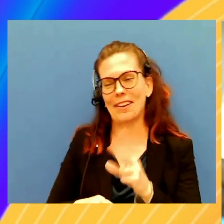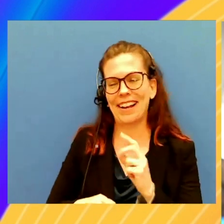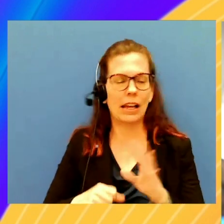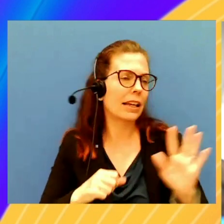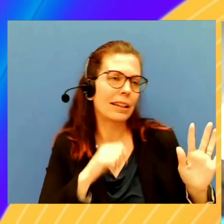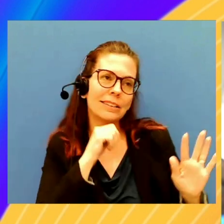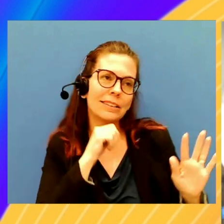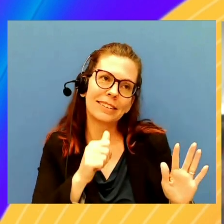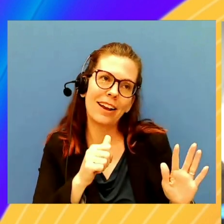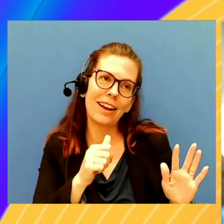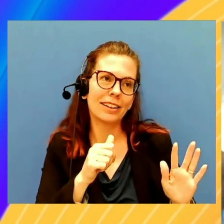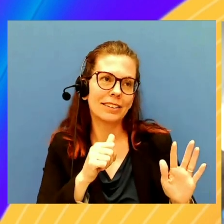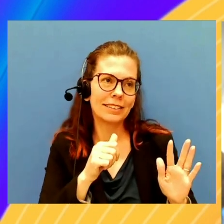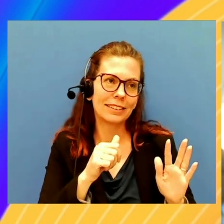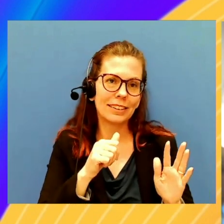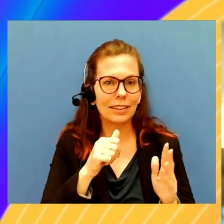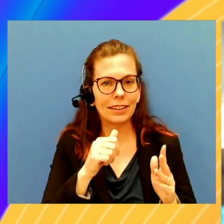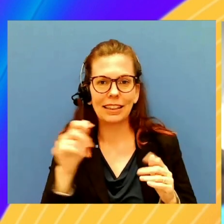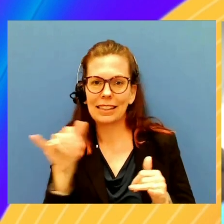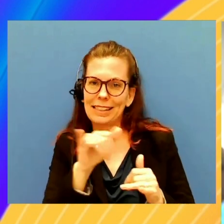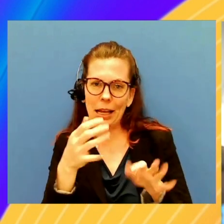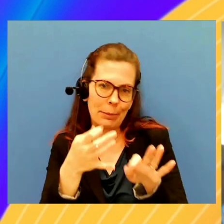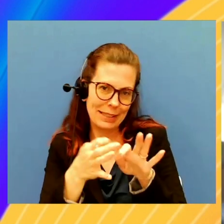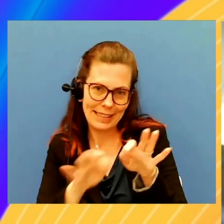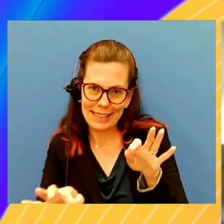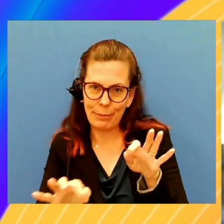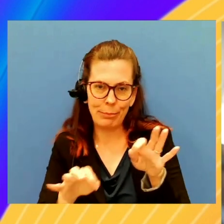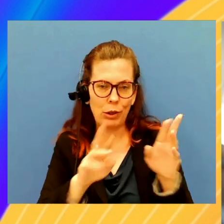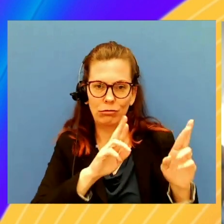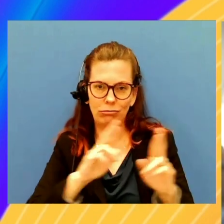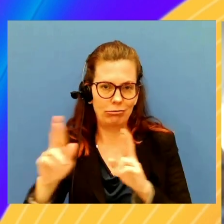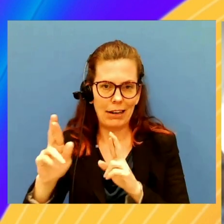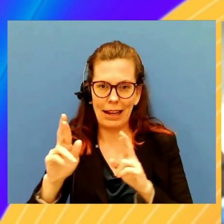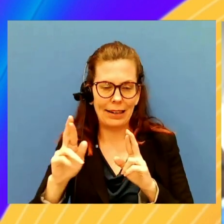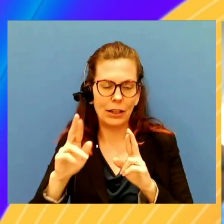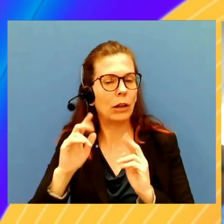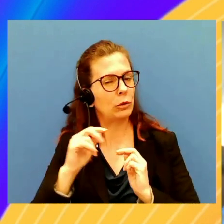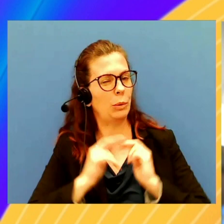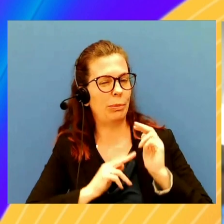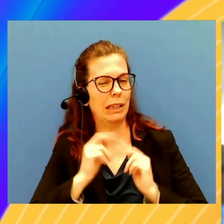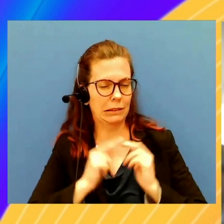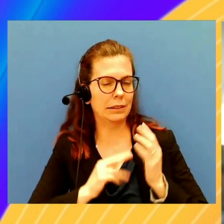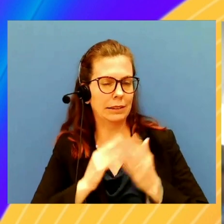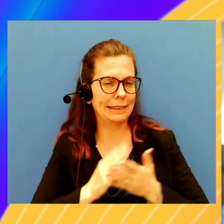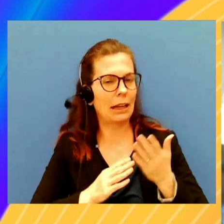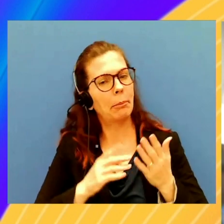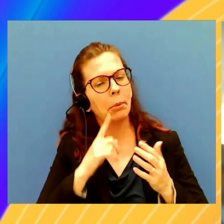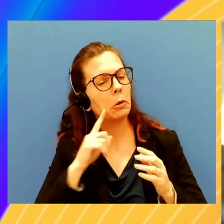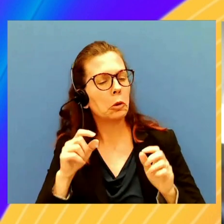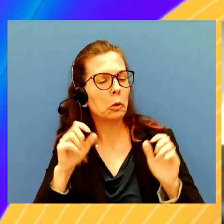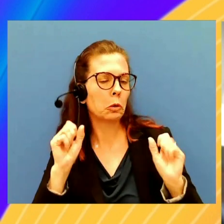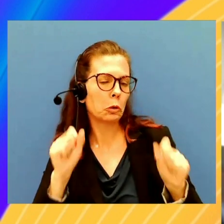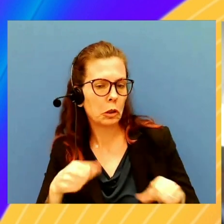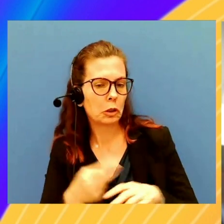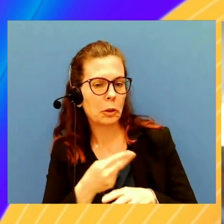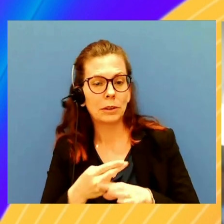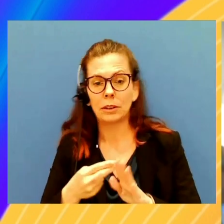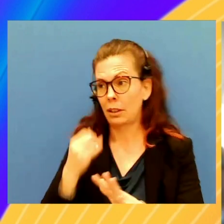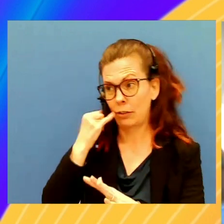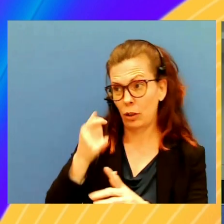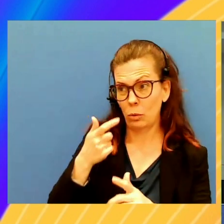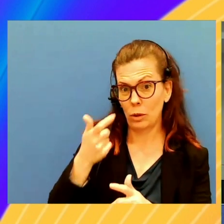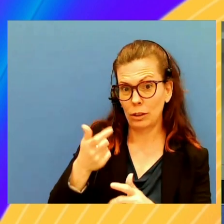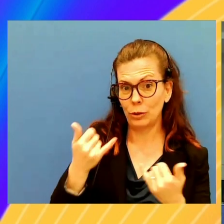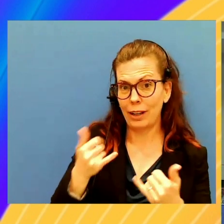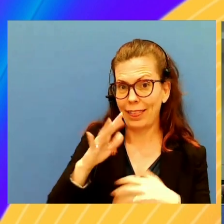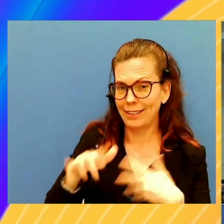not going to be a simple out of the box. It'll take some building. Yeah. But yes, I suppose you could use that. Hey, everyone watching today, that's a challenge.